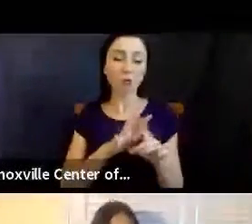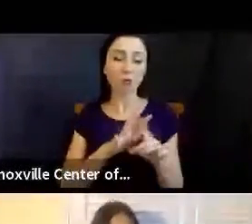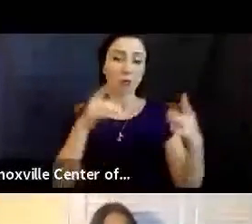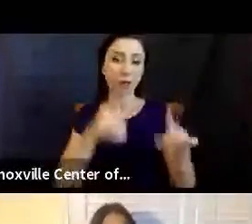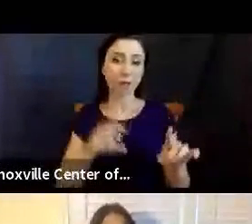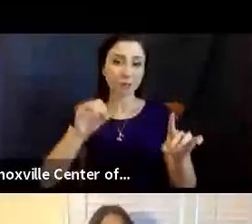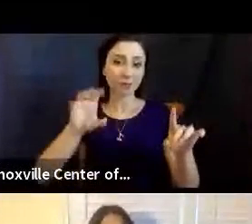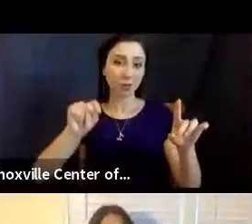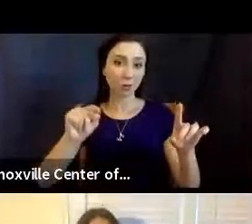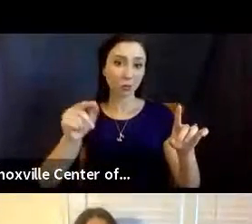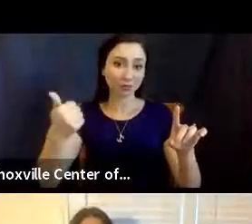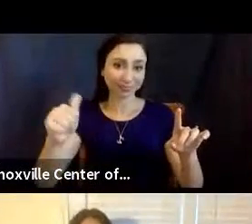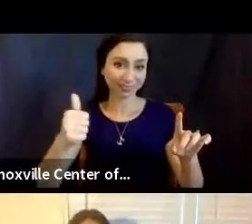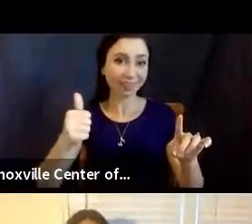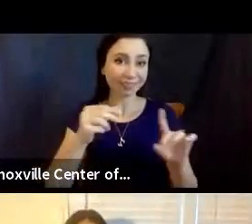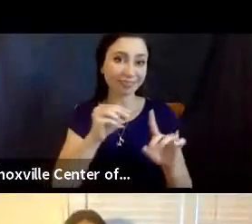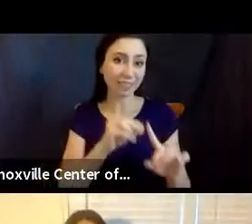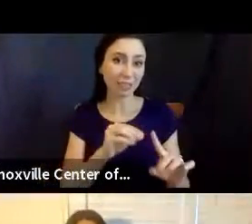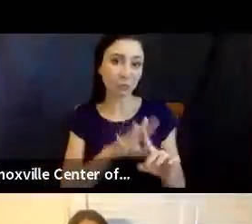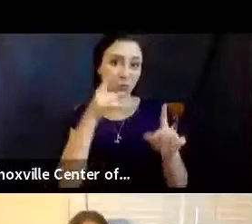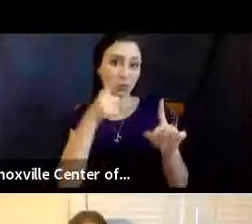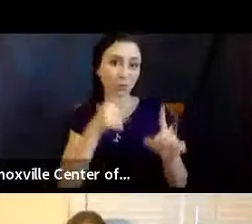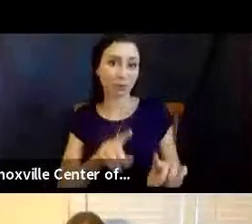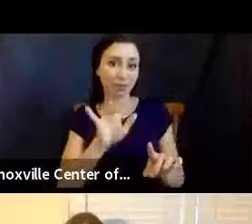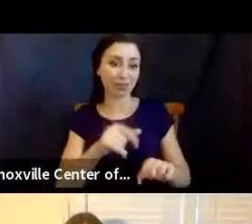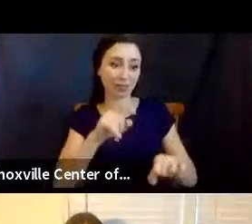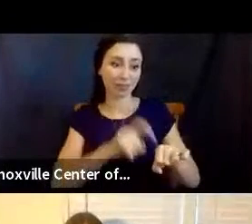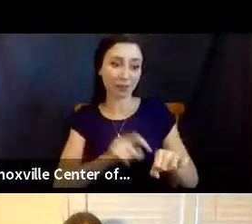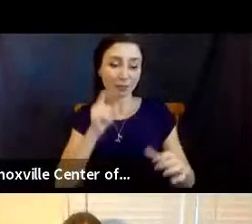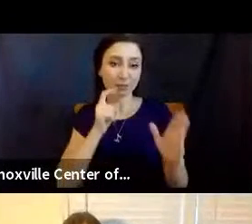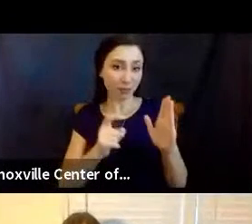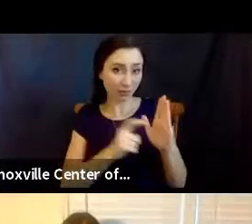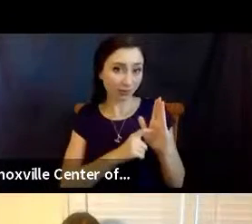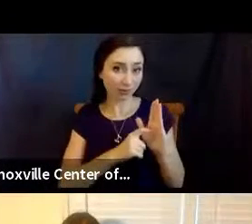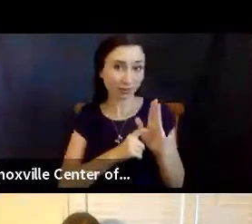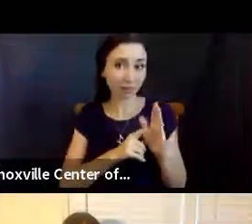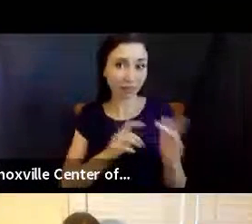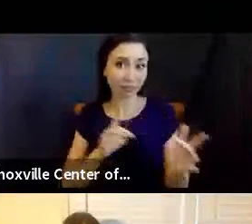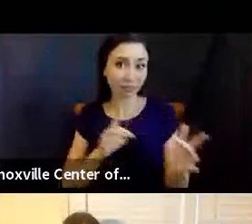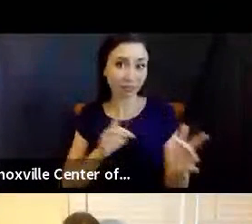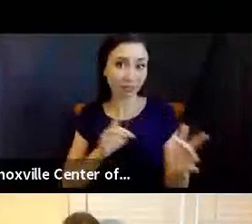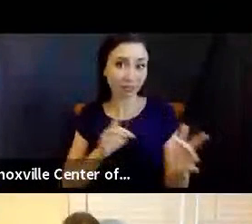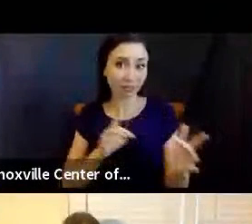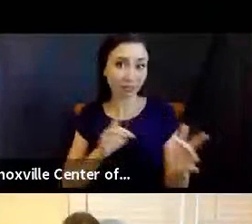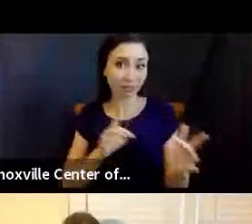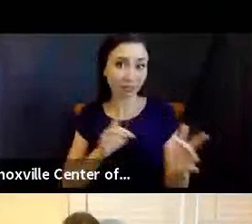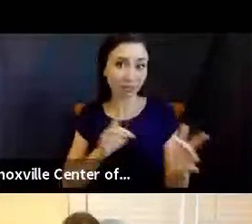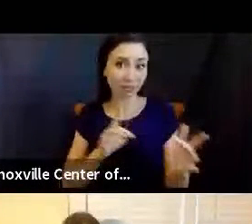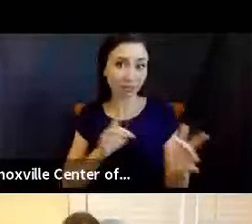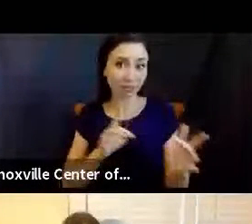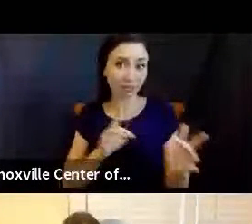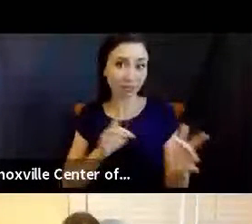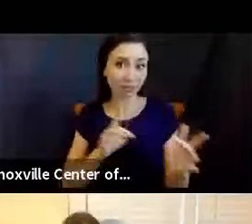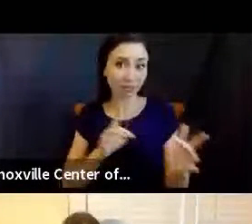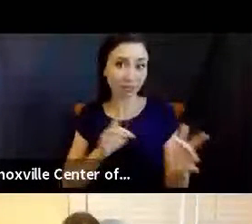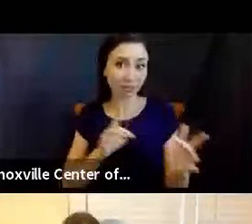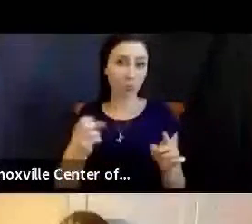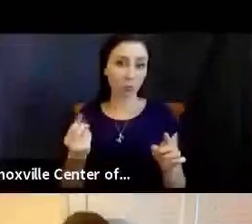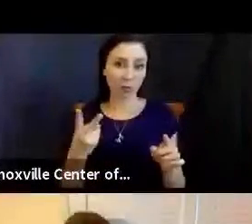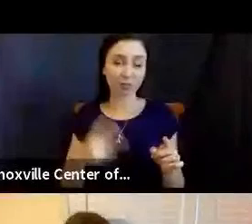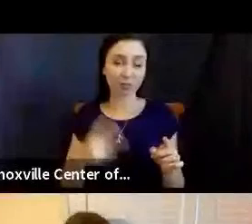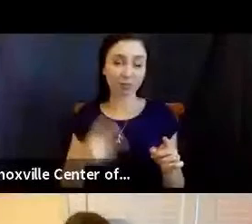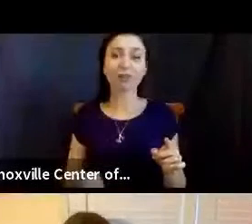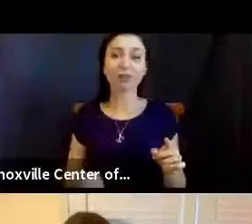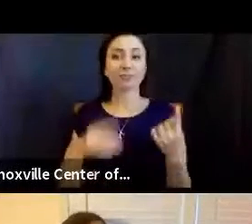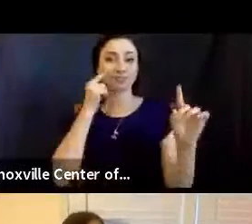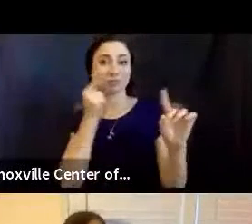10th, and it was identified by our contact tracers on October the 12th. It is to be proactive as part